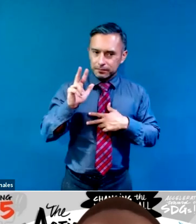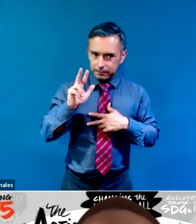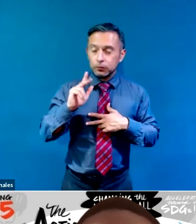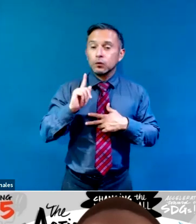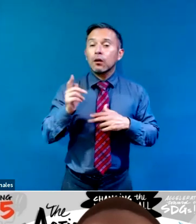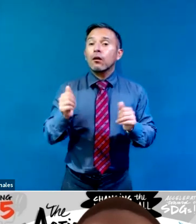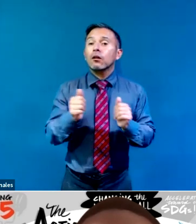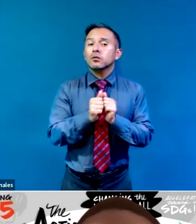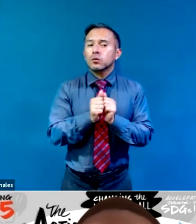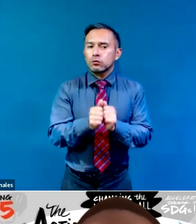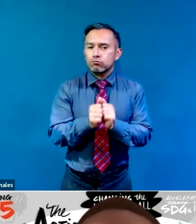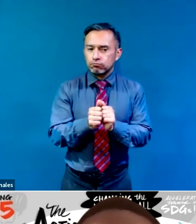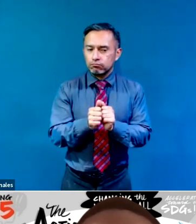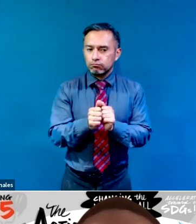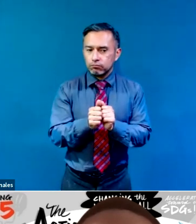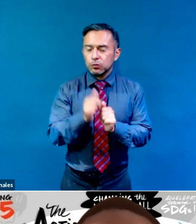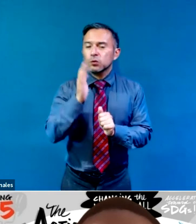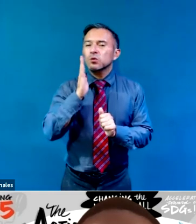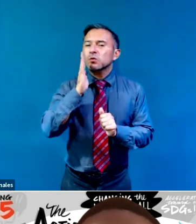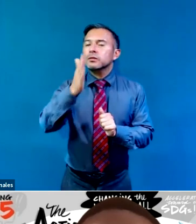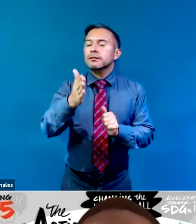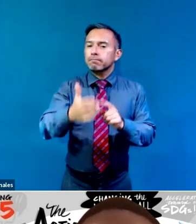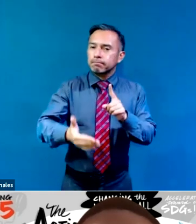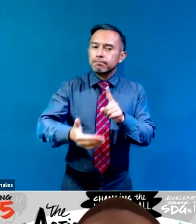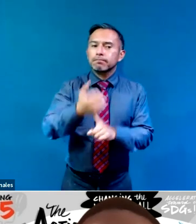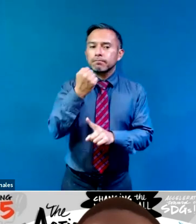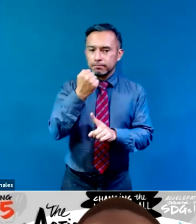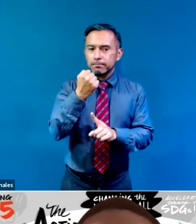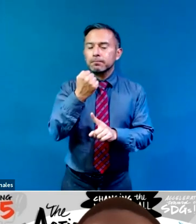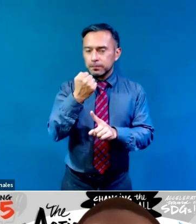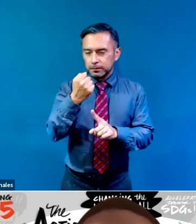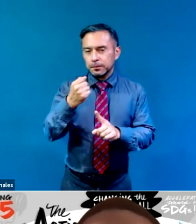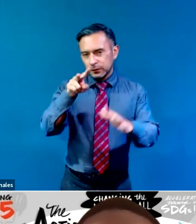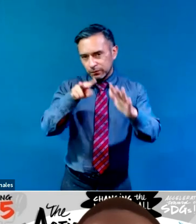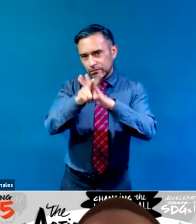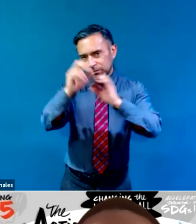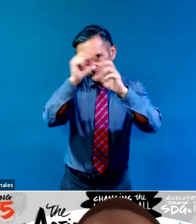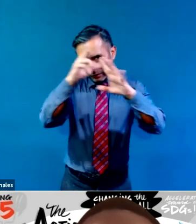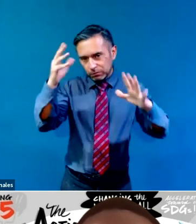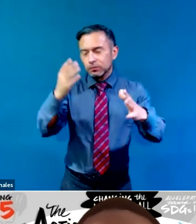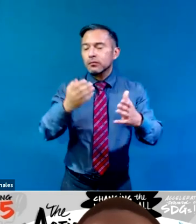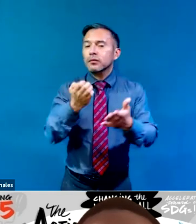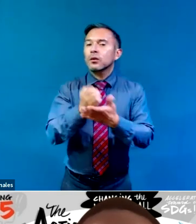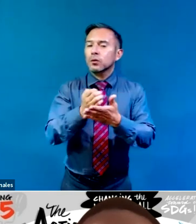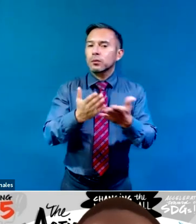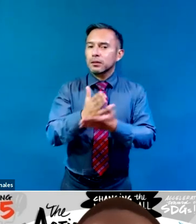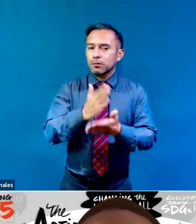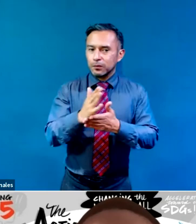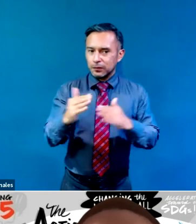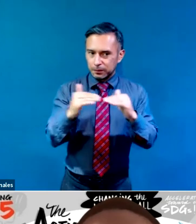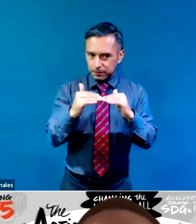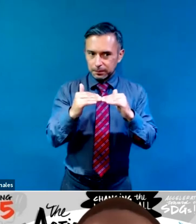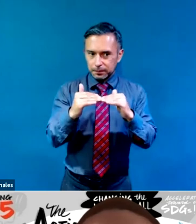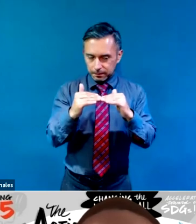as stakeholders will be what it takes to achieve the vision of economic justice and rights. And with this, I